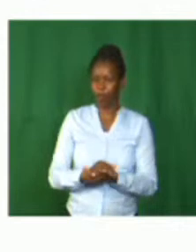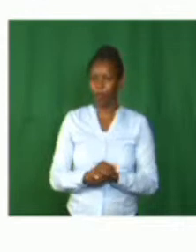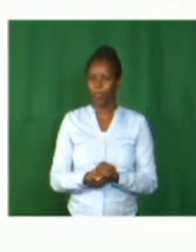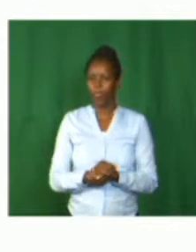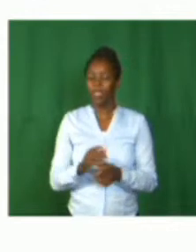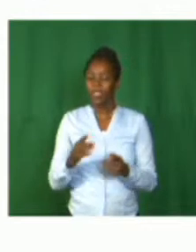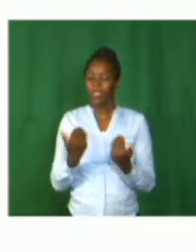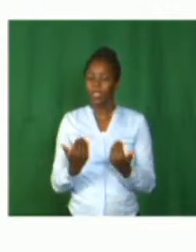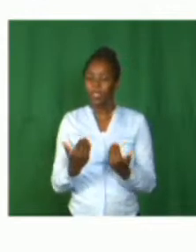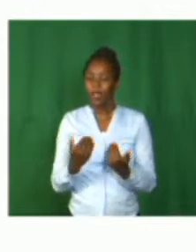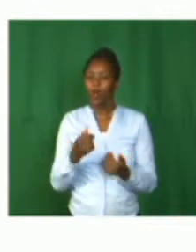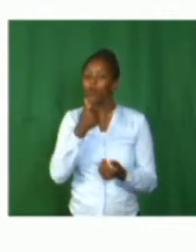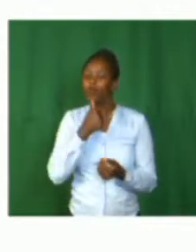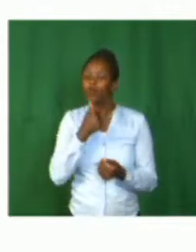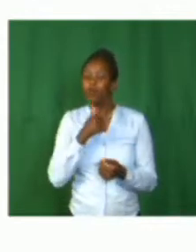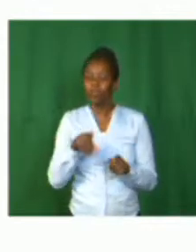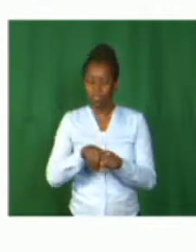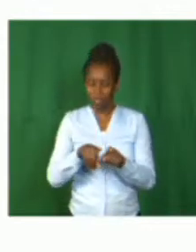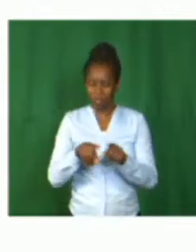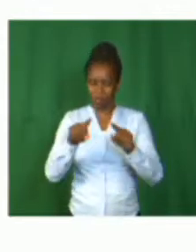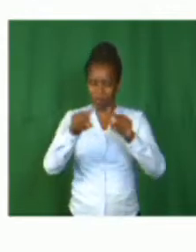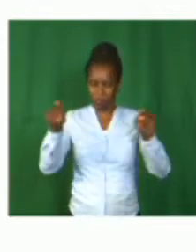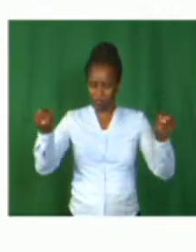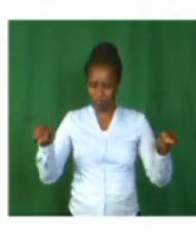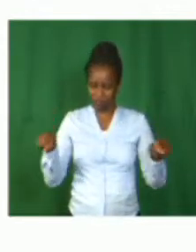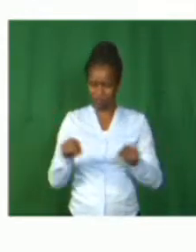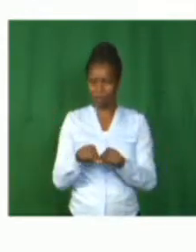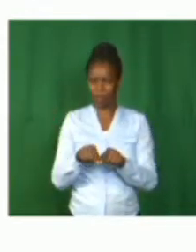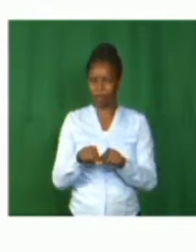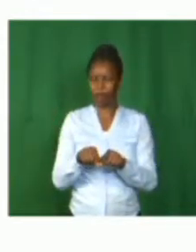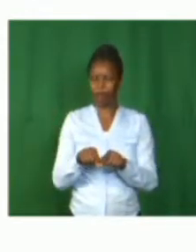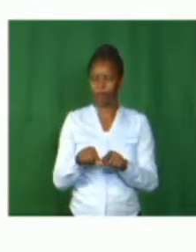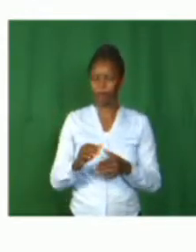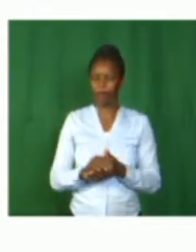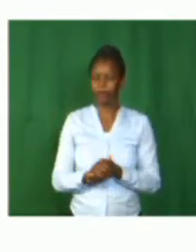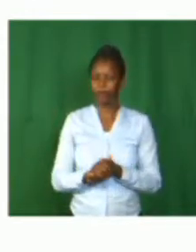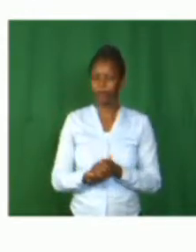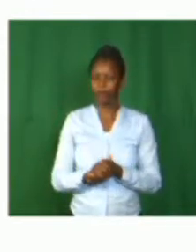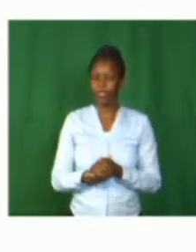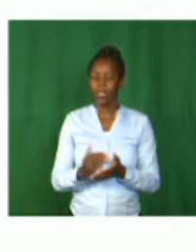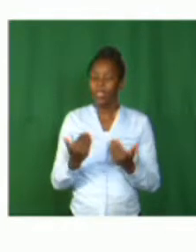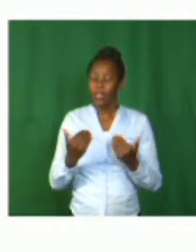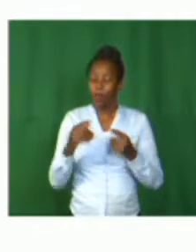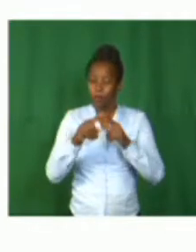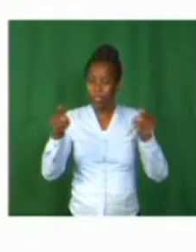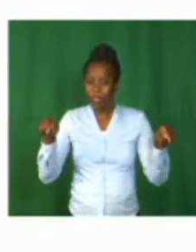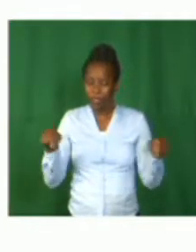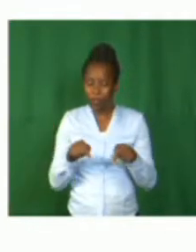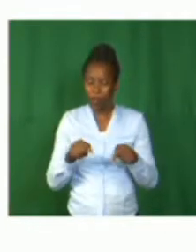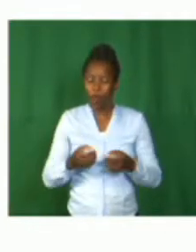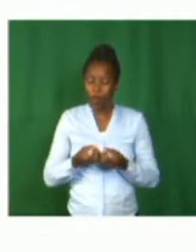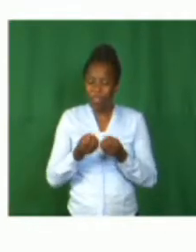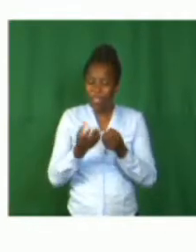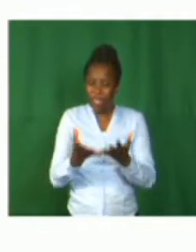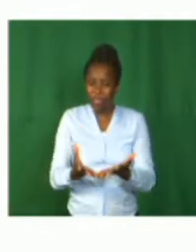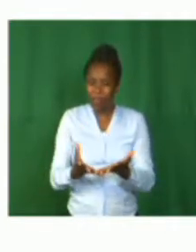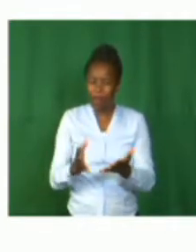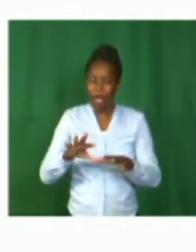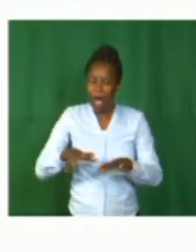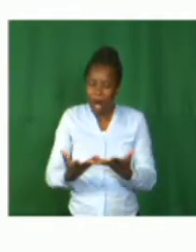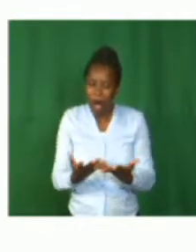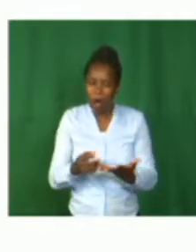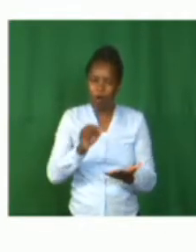of this table. And then now, so it means this table now is going to give us the coordinates that we are going to use now to